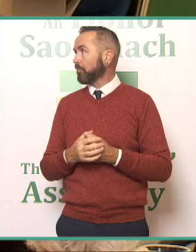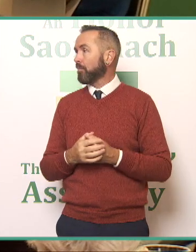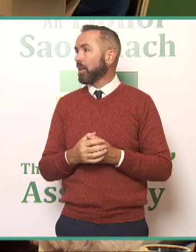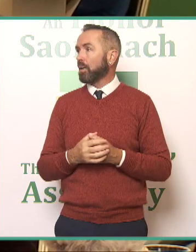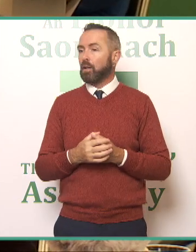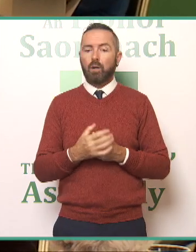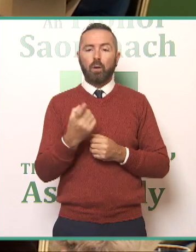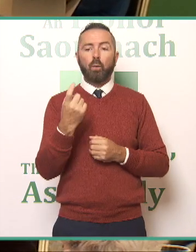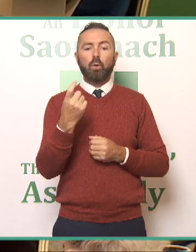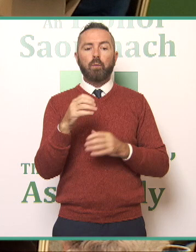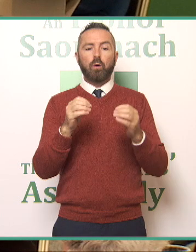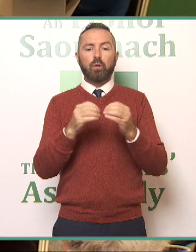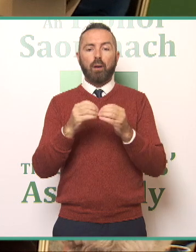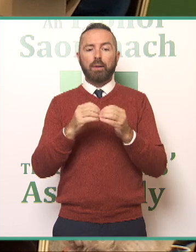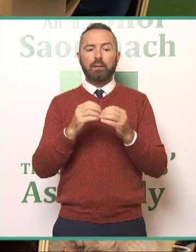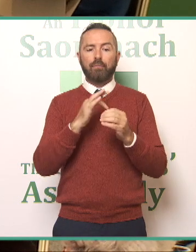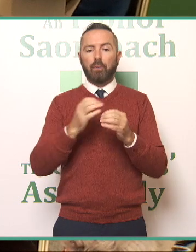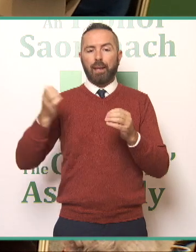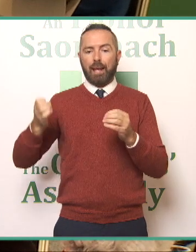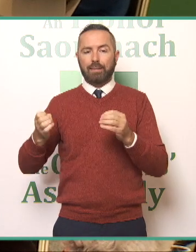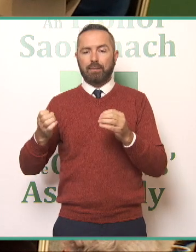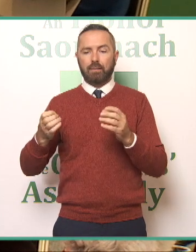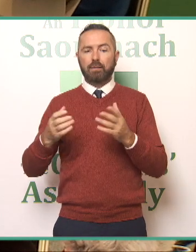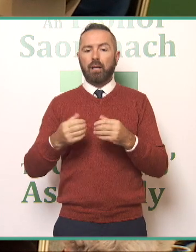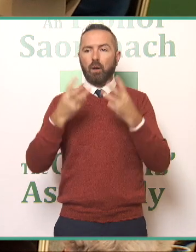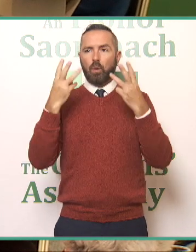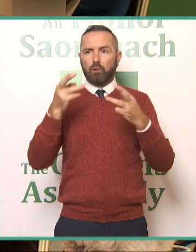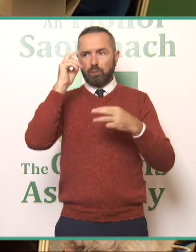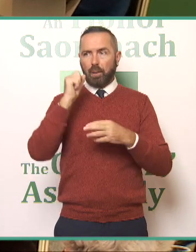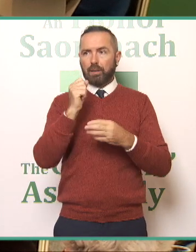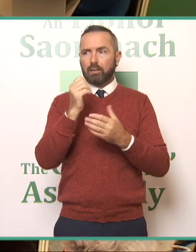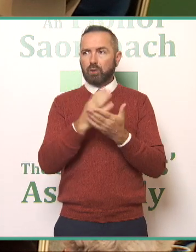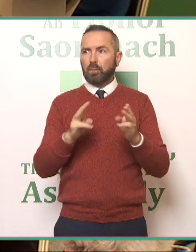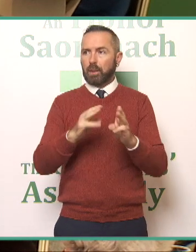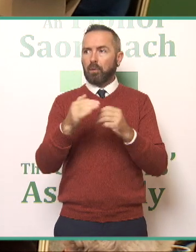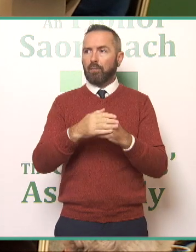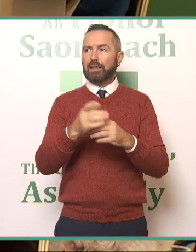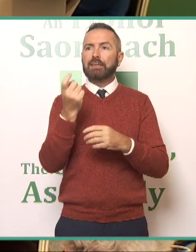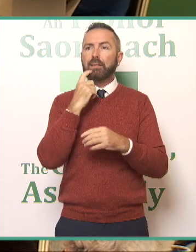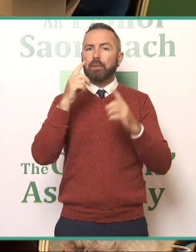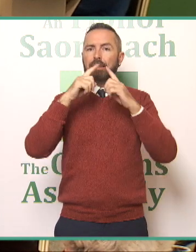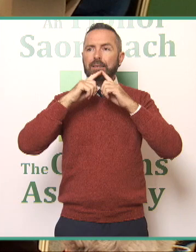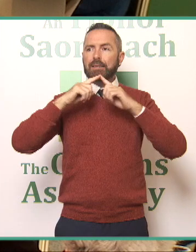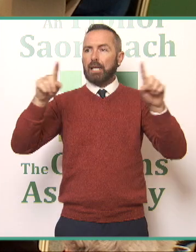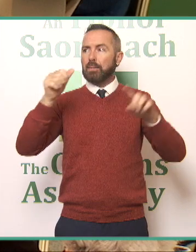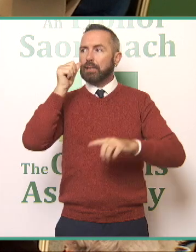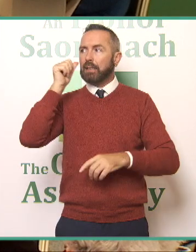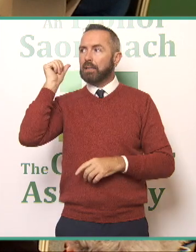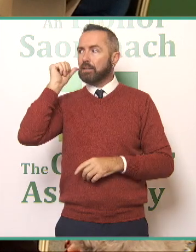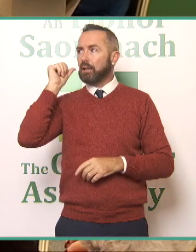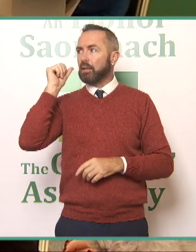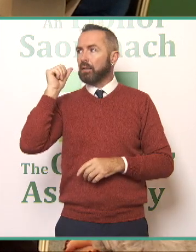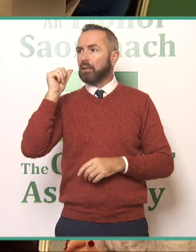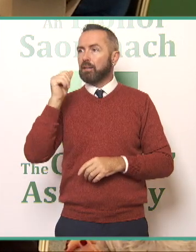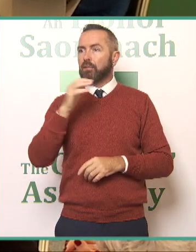comment. I'd remind people of a really powerful, simple statement that was said yesterday by the woman on the panel out of the 8 people on the